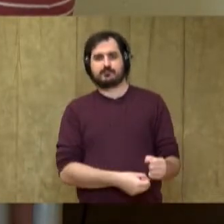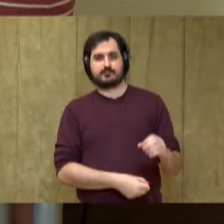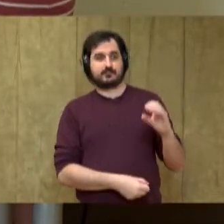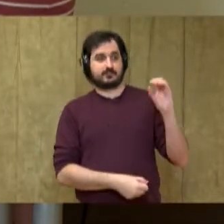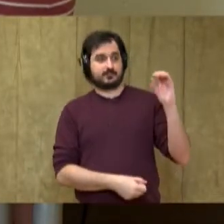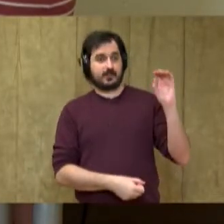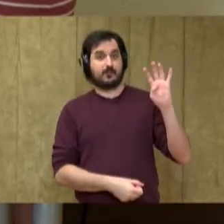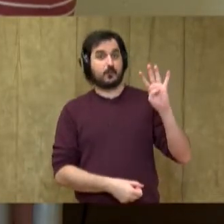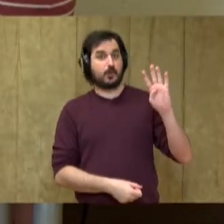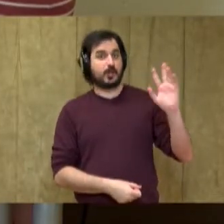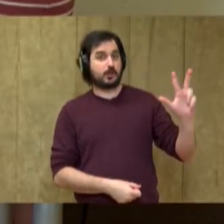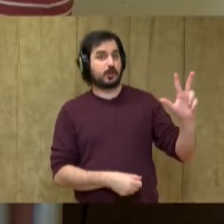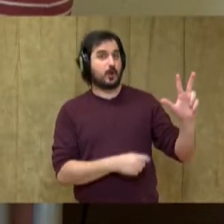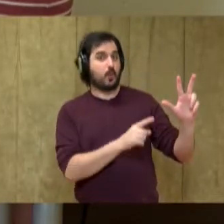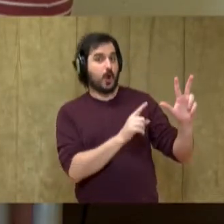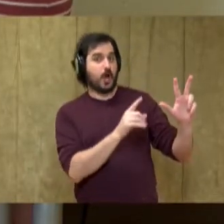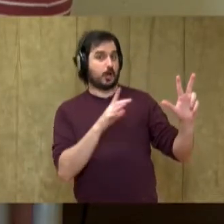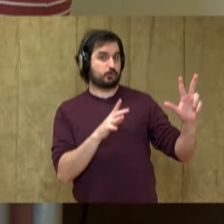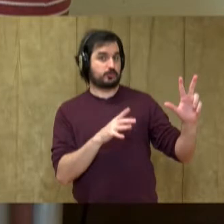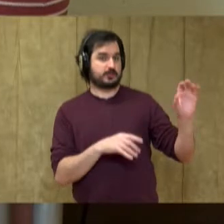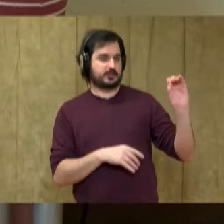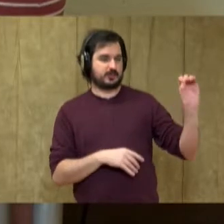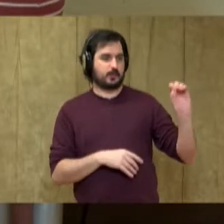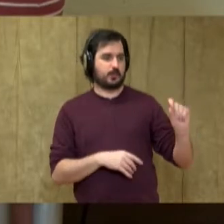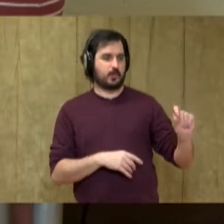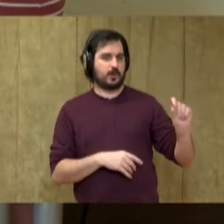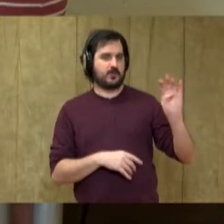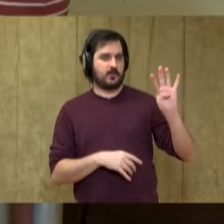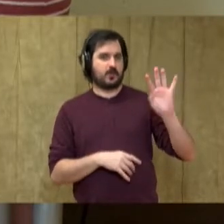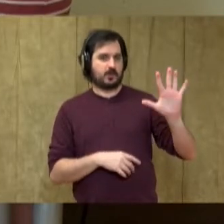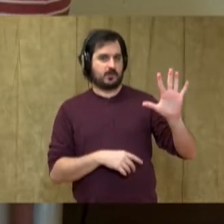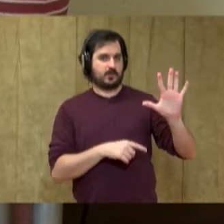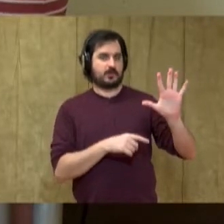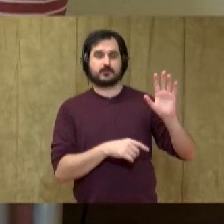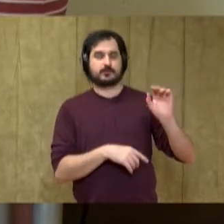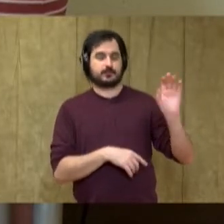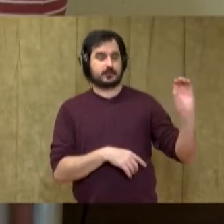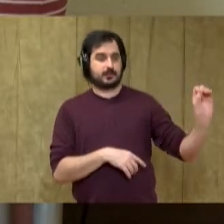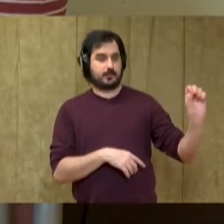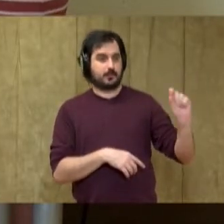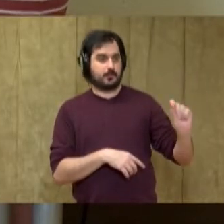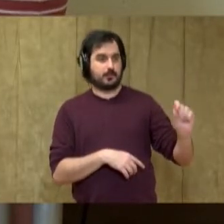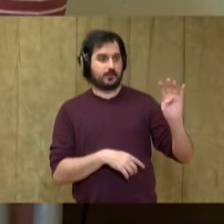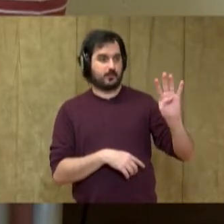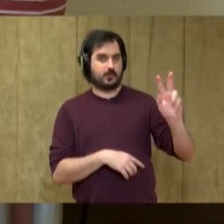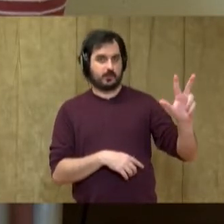43/100ths. Is it greater than, less than, or equal to